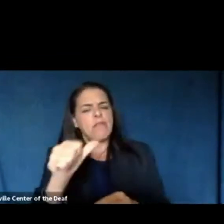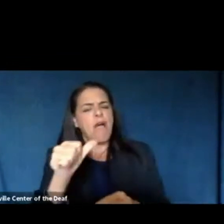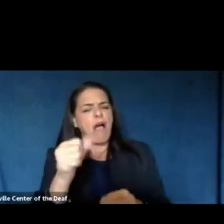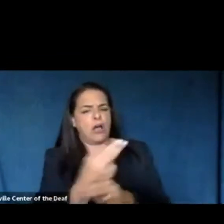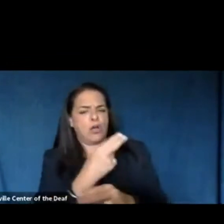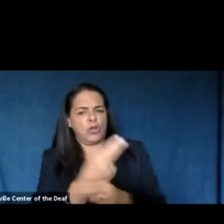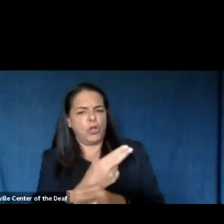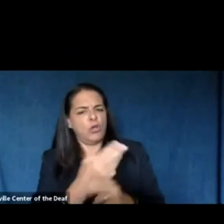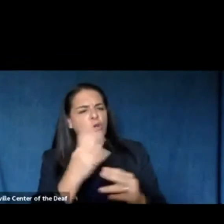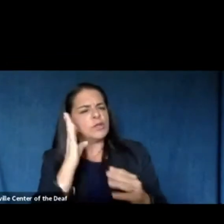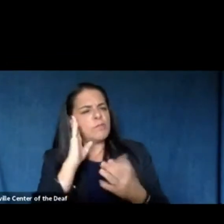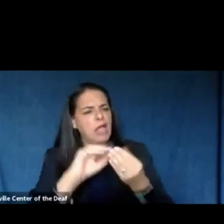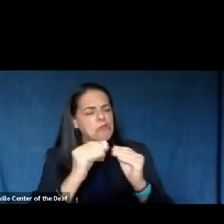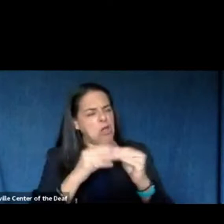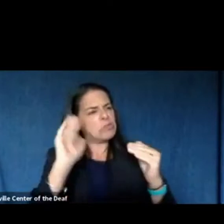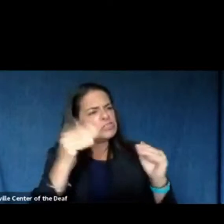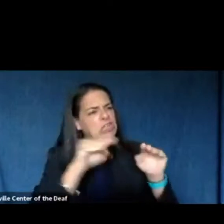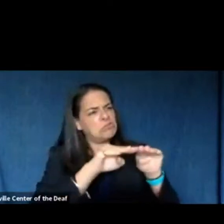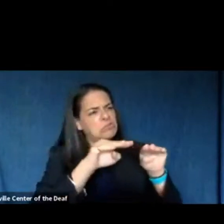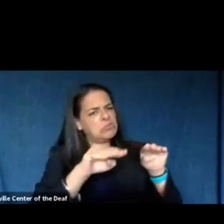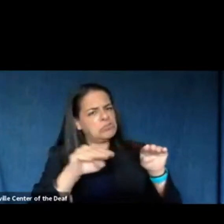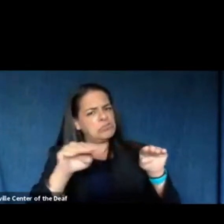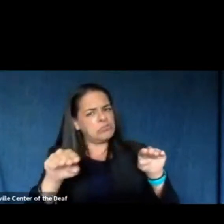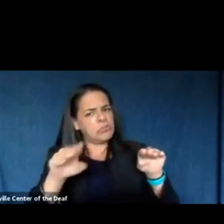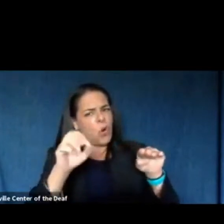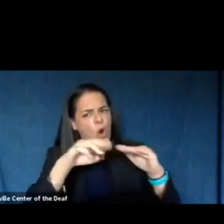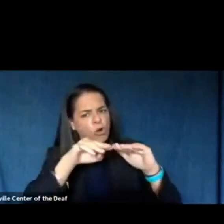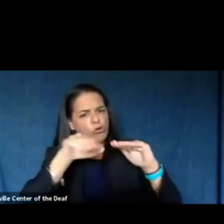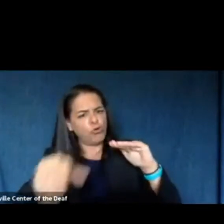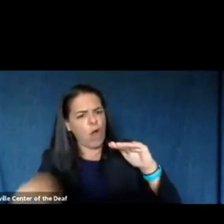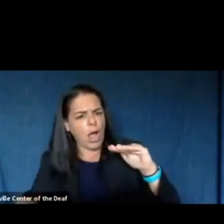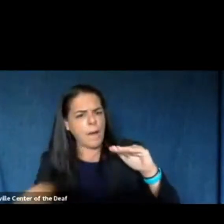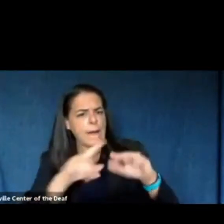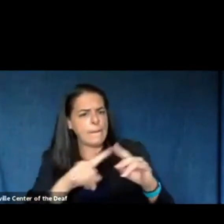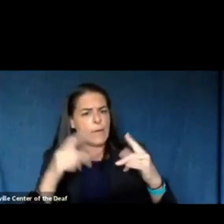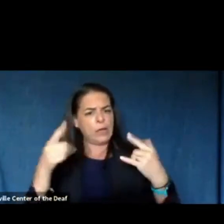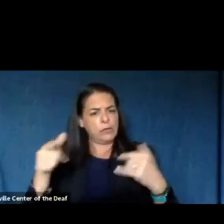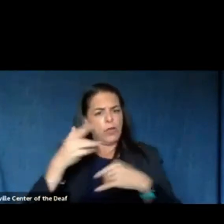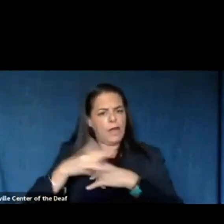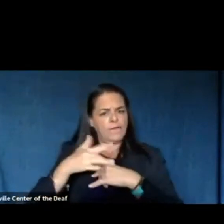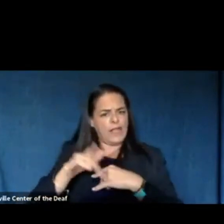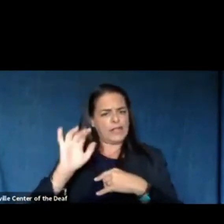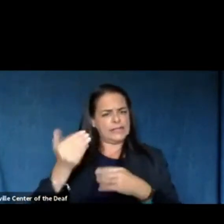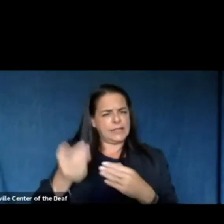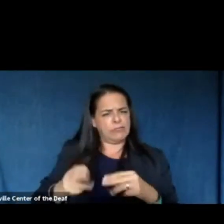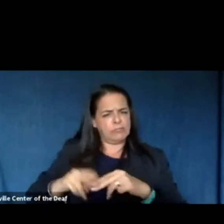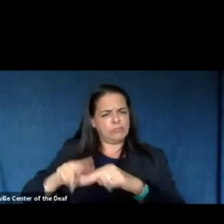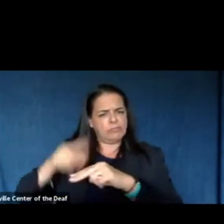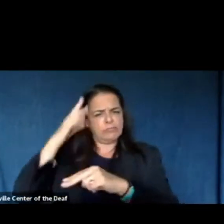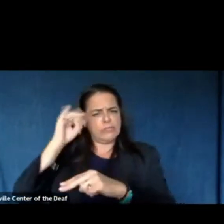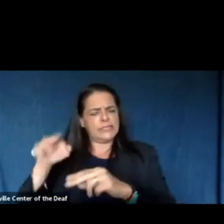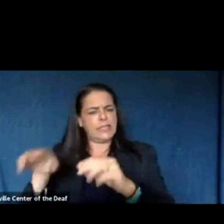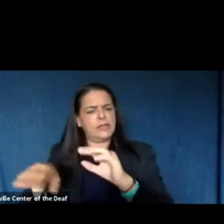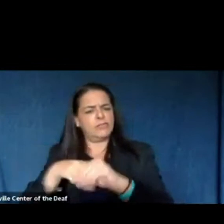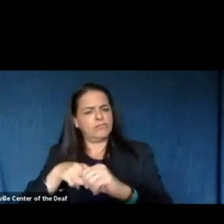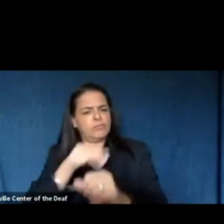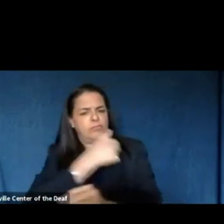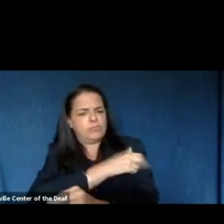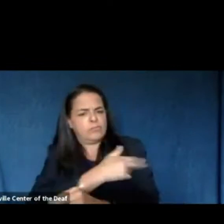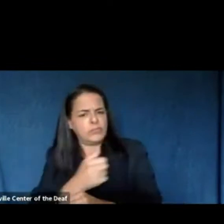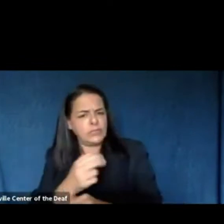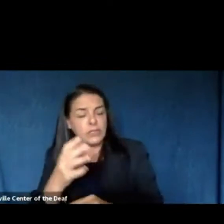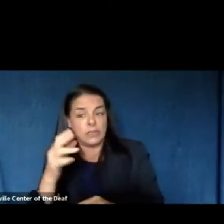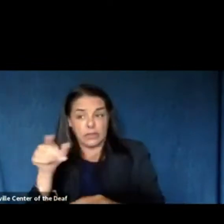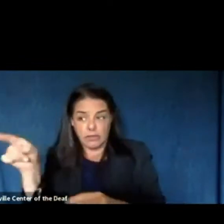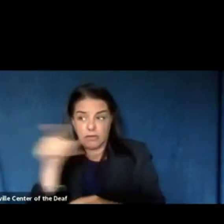or dropped, but available ones have gone up despite more COVID hospitalizations. Are hospitals scaling back on elective procedures, and is there